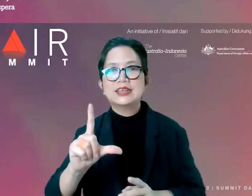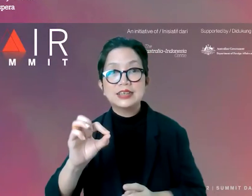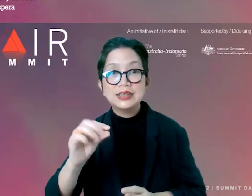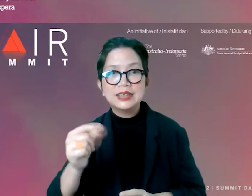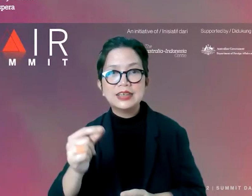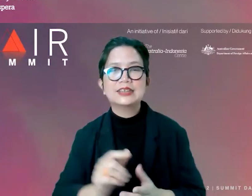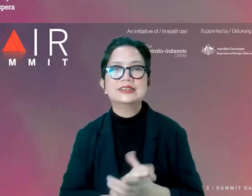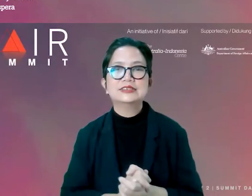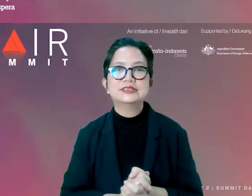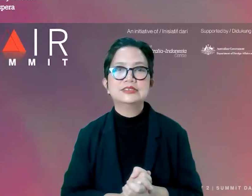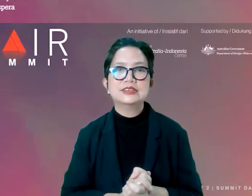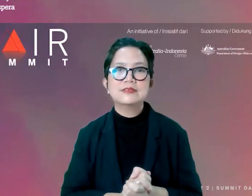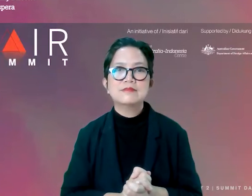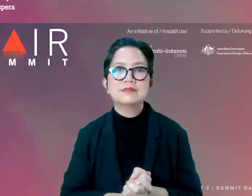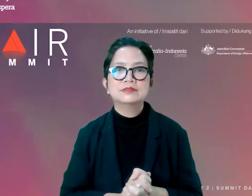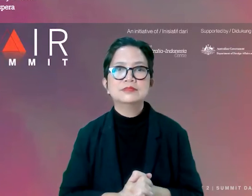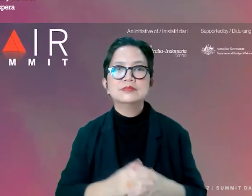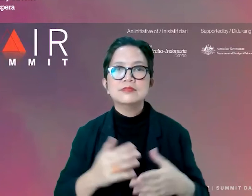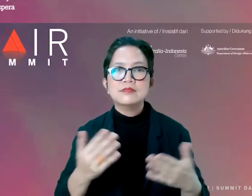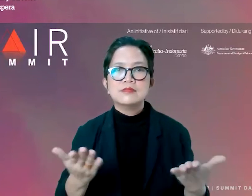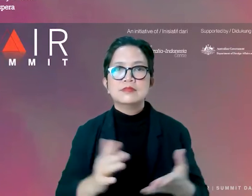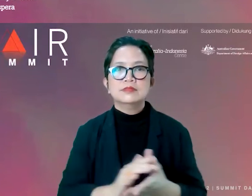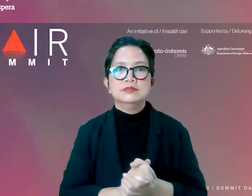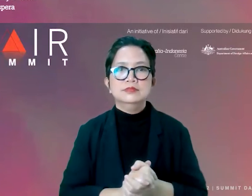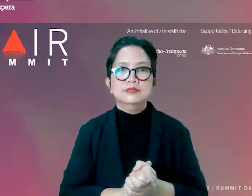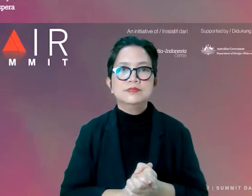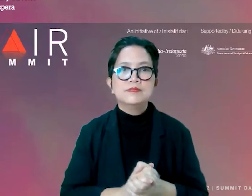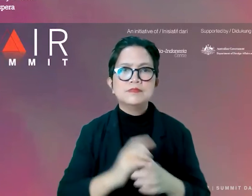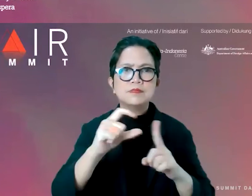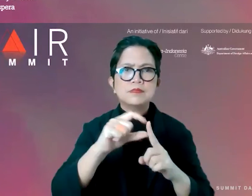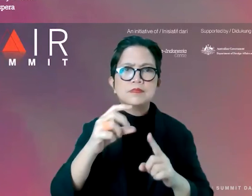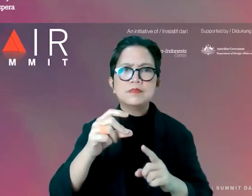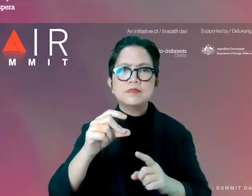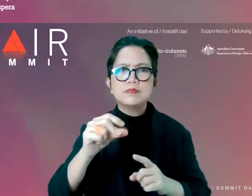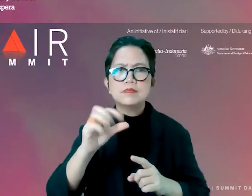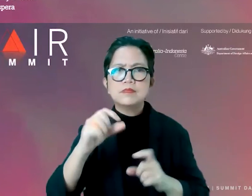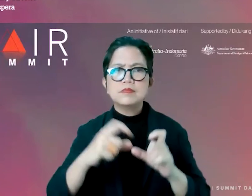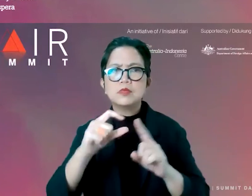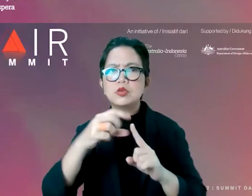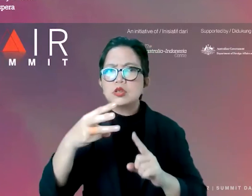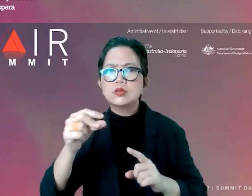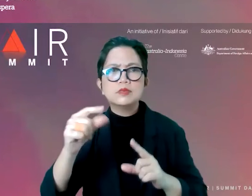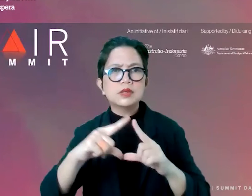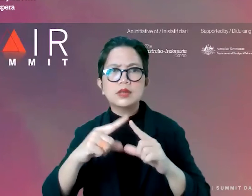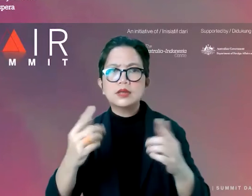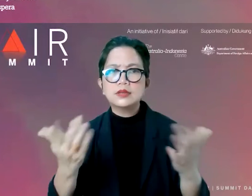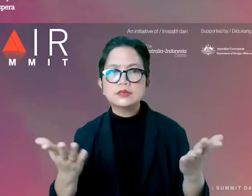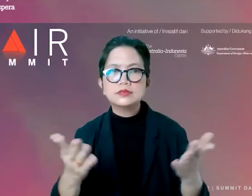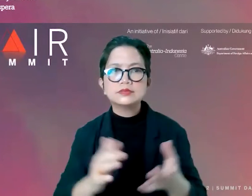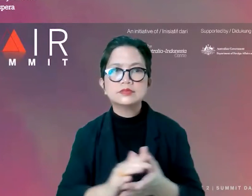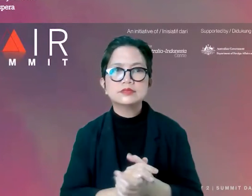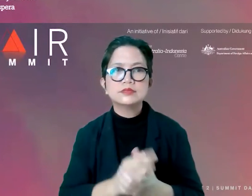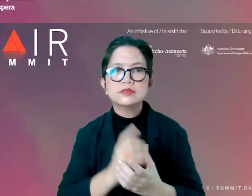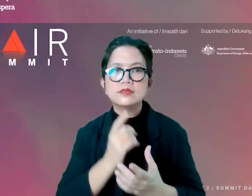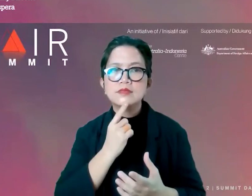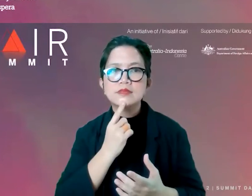been working in Indonesia around these questions of a healthy and safe society, but one